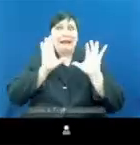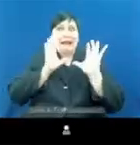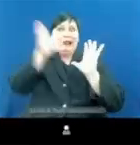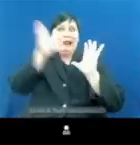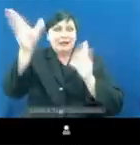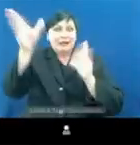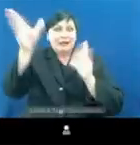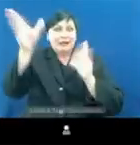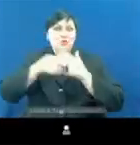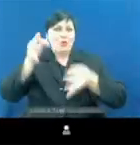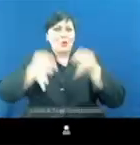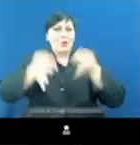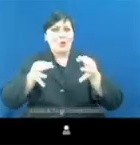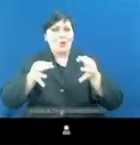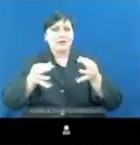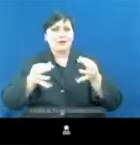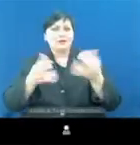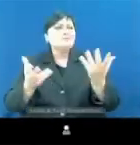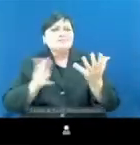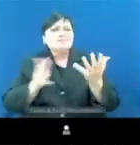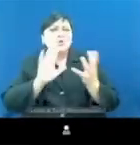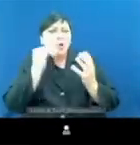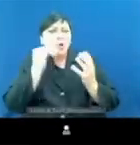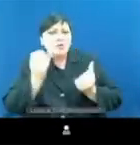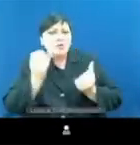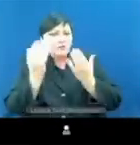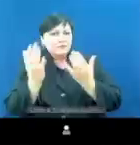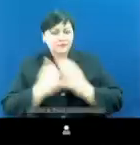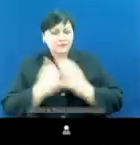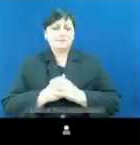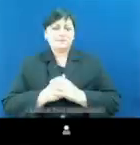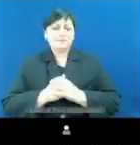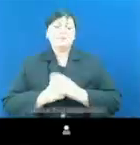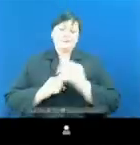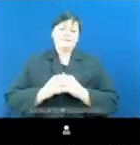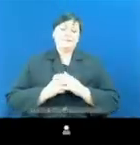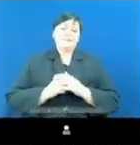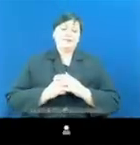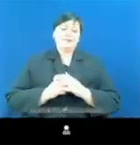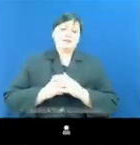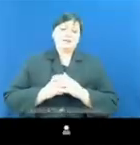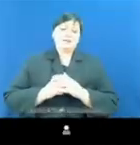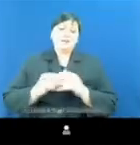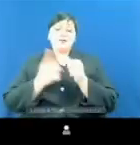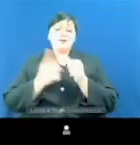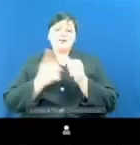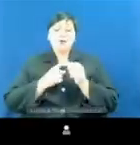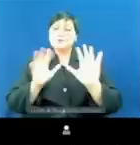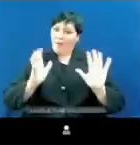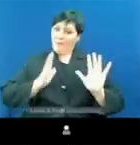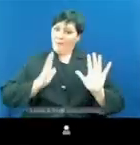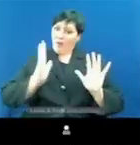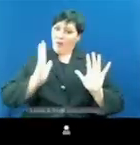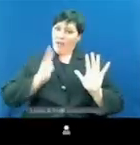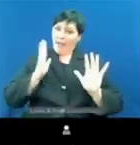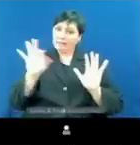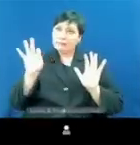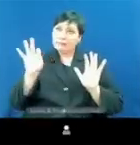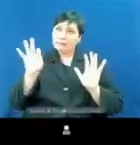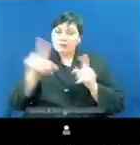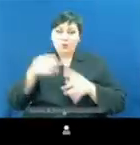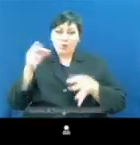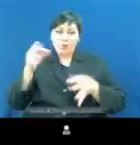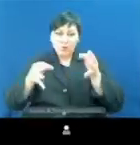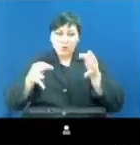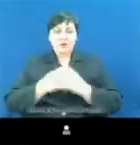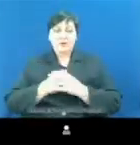pointers? There are, well, first of all, I will say you should do so politely. And you may have established it